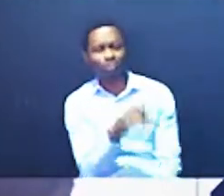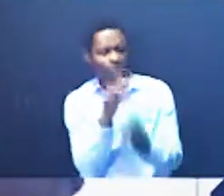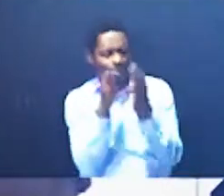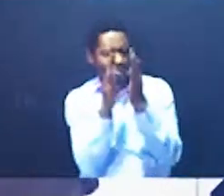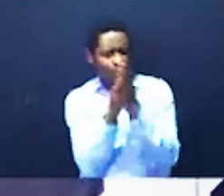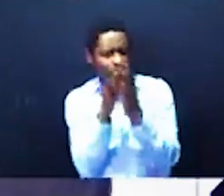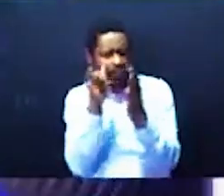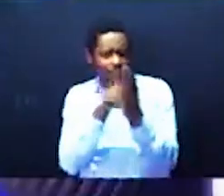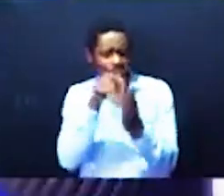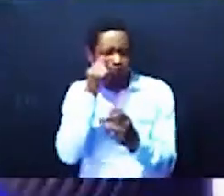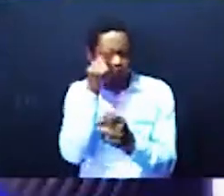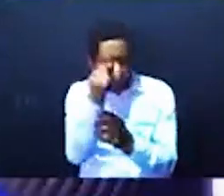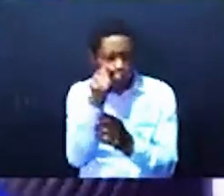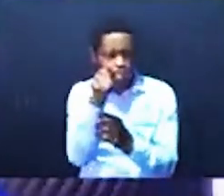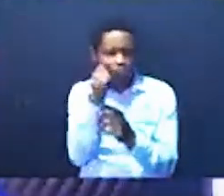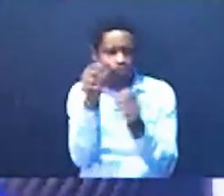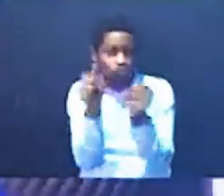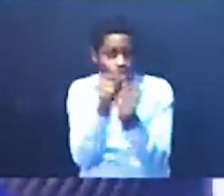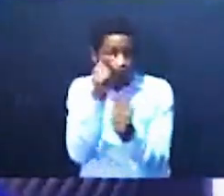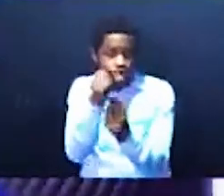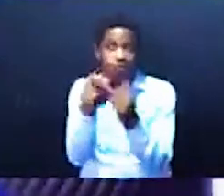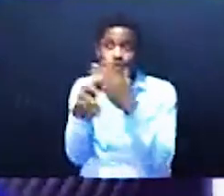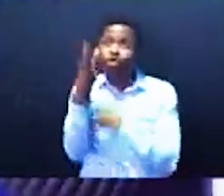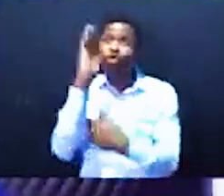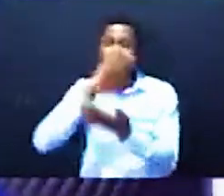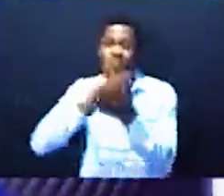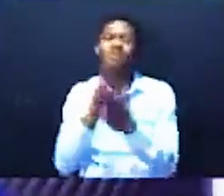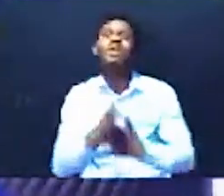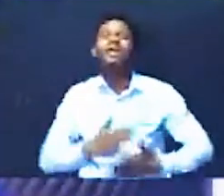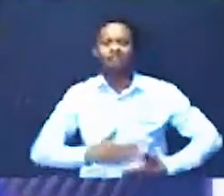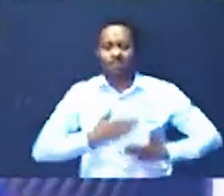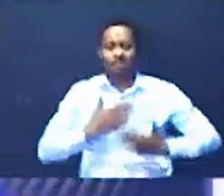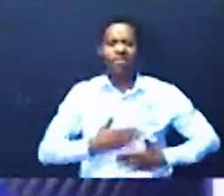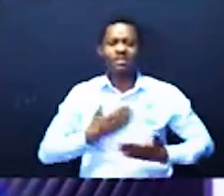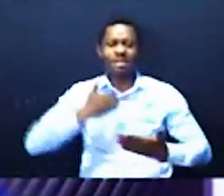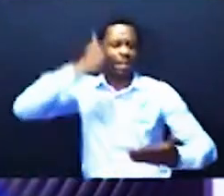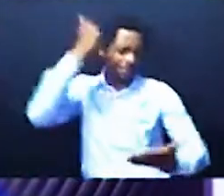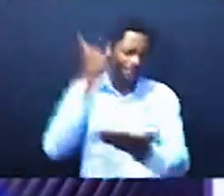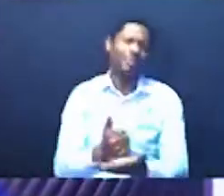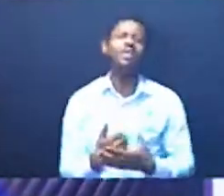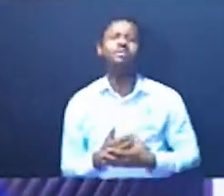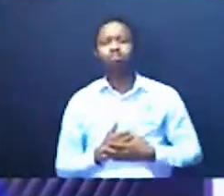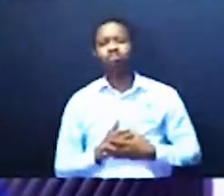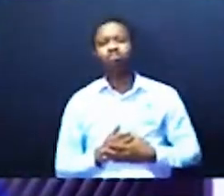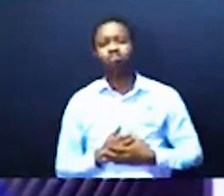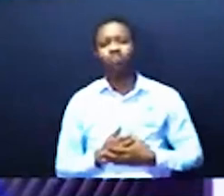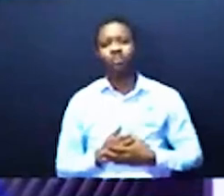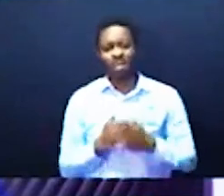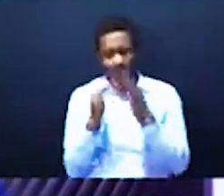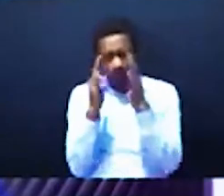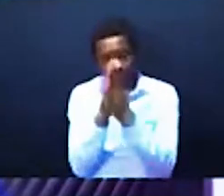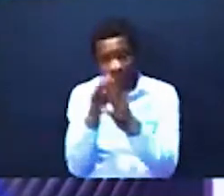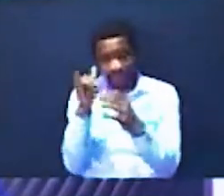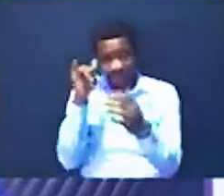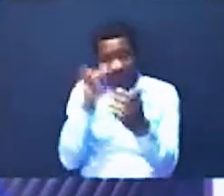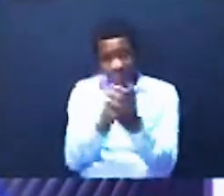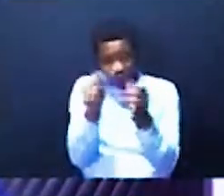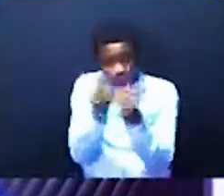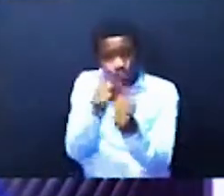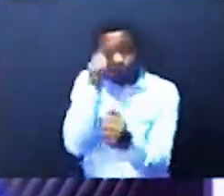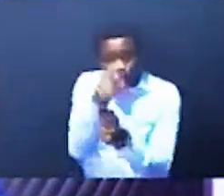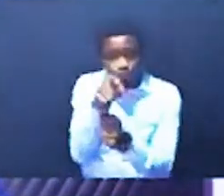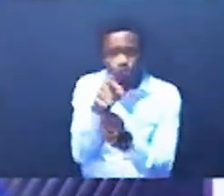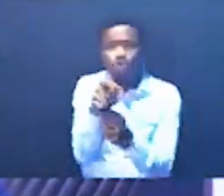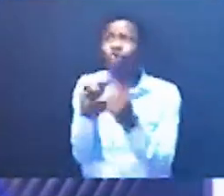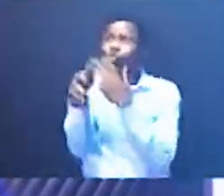that with you, God will also be well pleased. So I'm praying that with you,